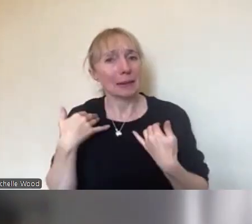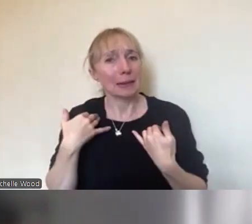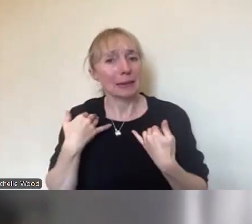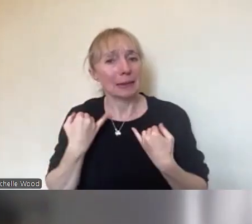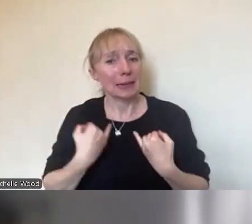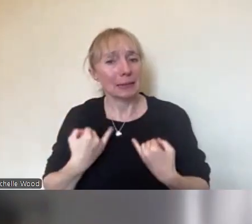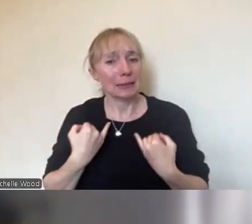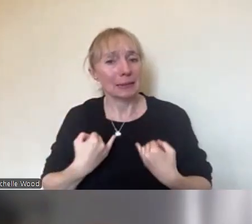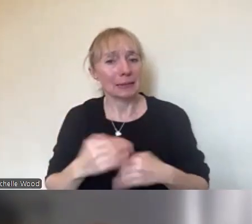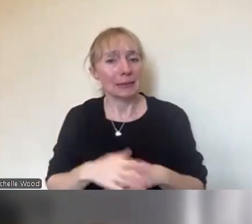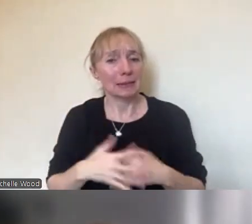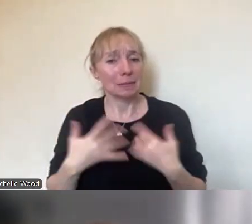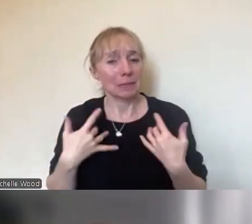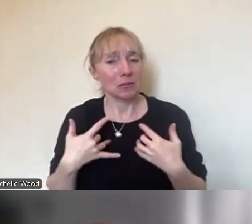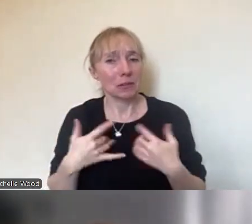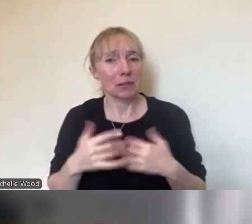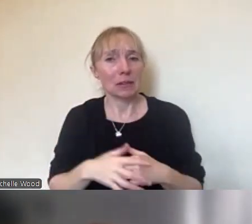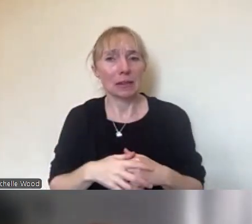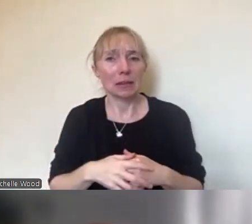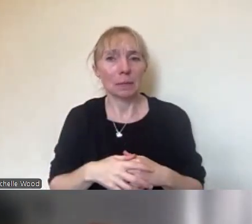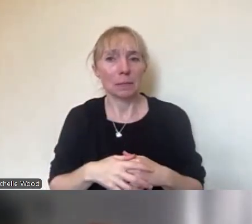Interesting. And